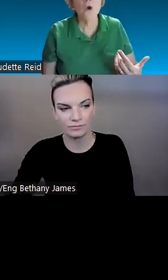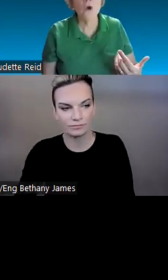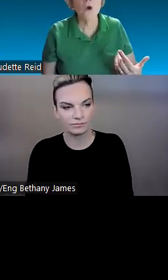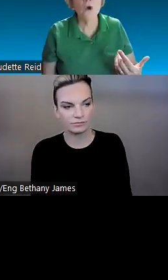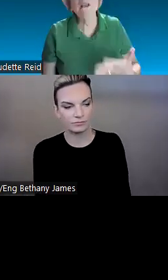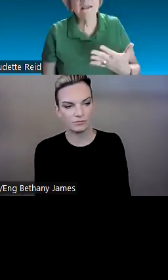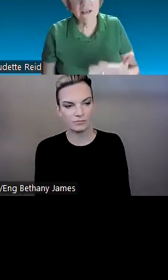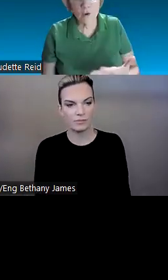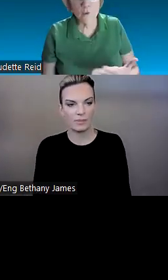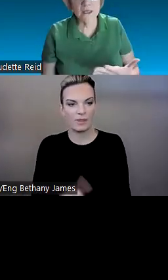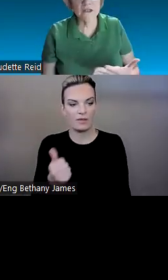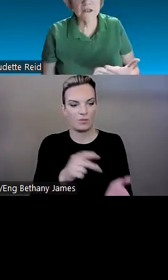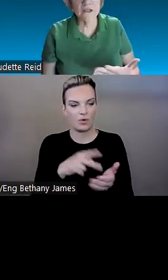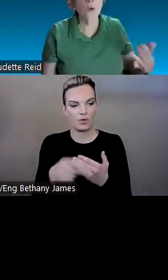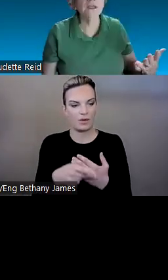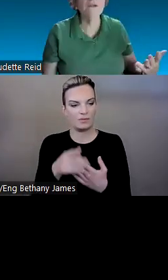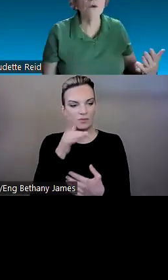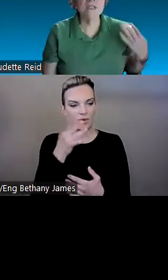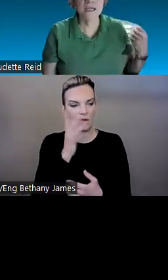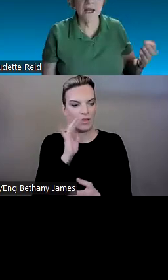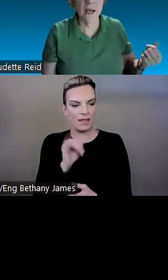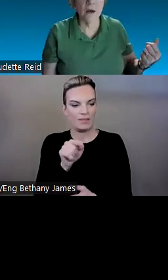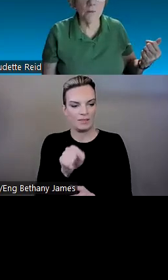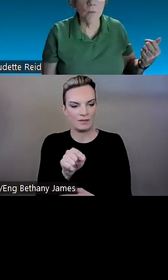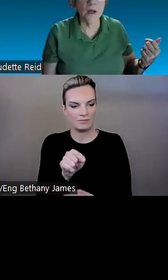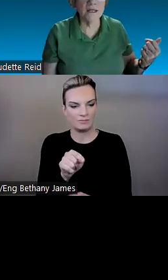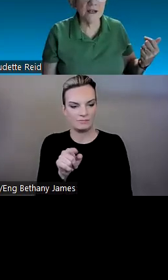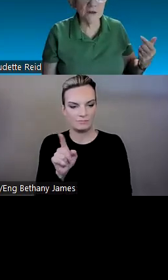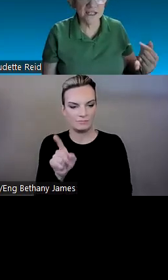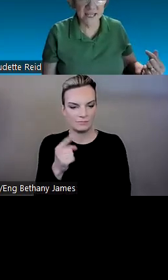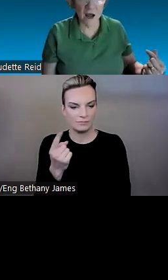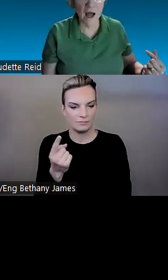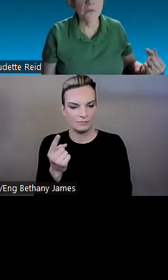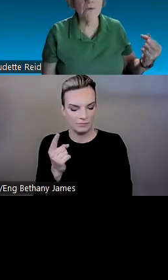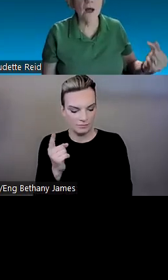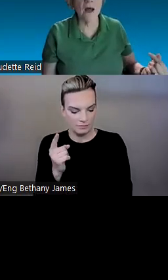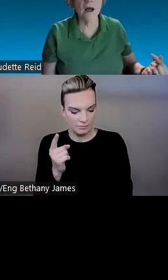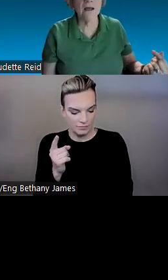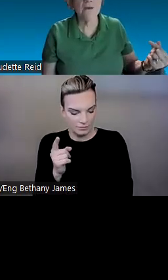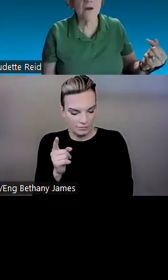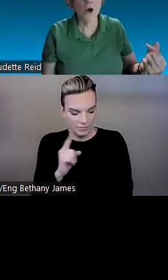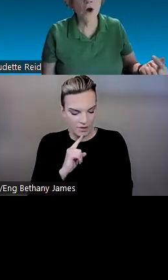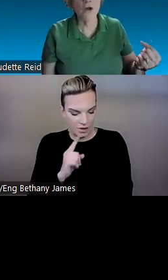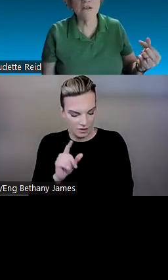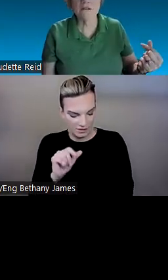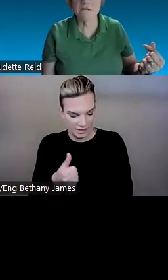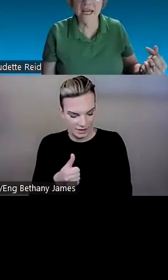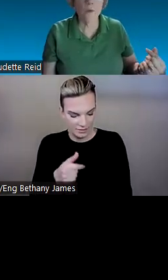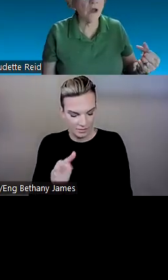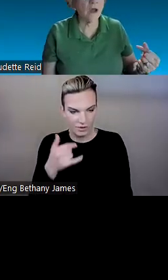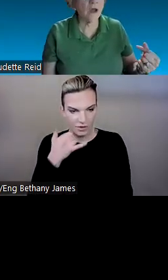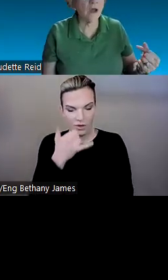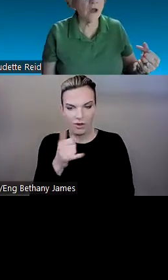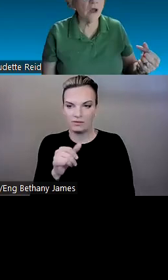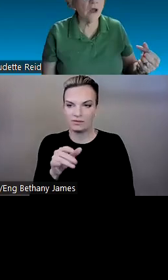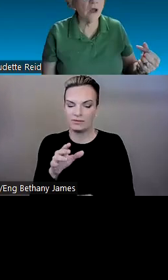phone will look like they normally do. It's only those ones that are set up, the calls,